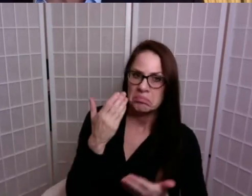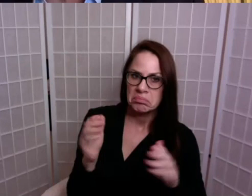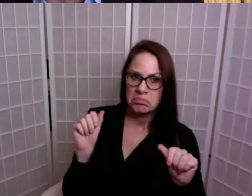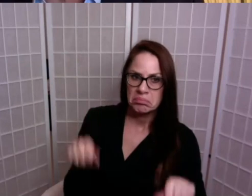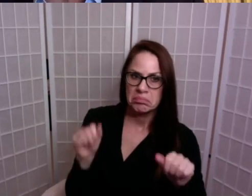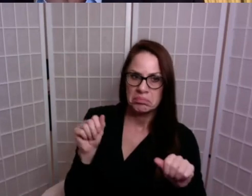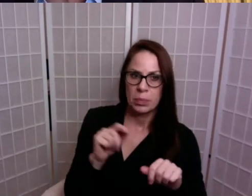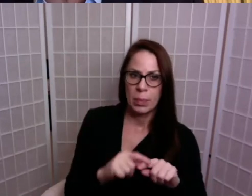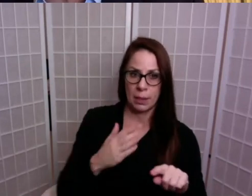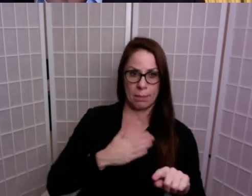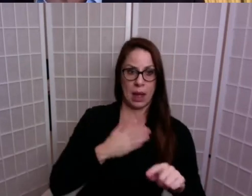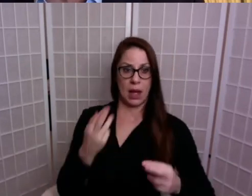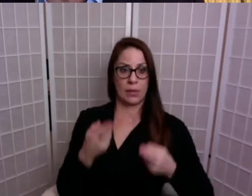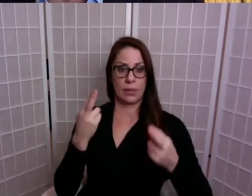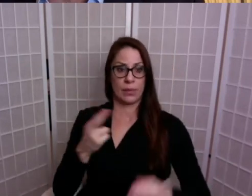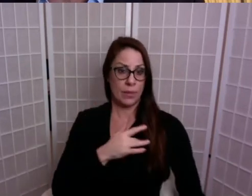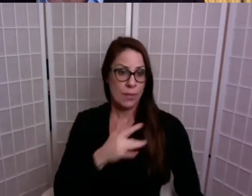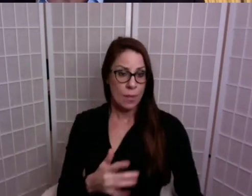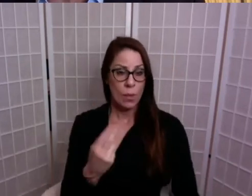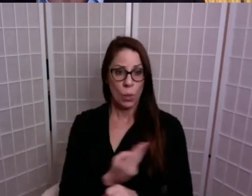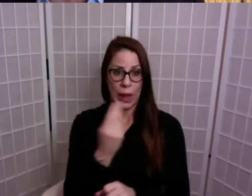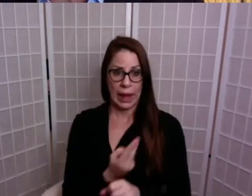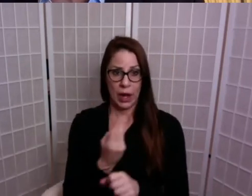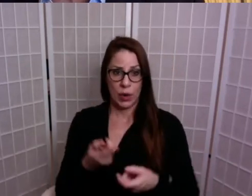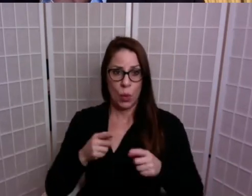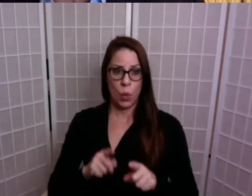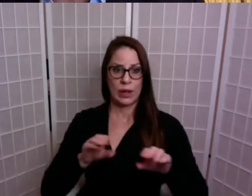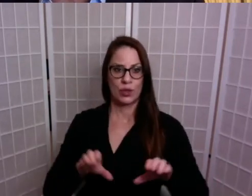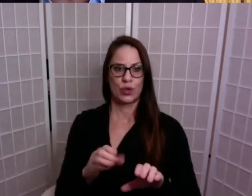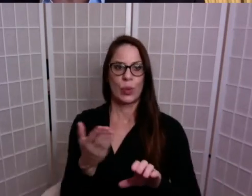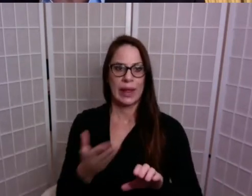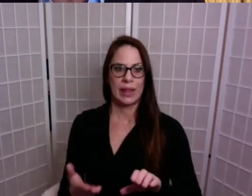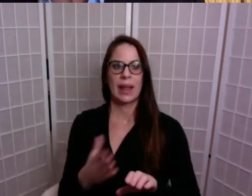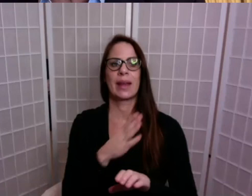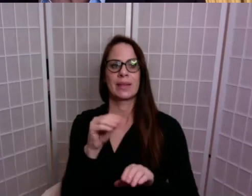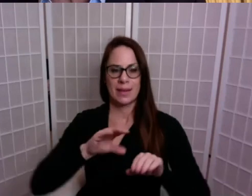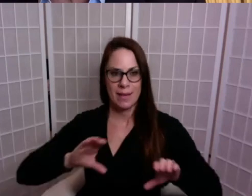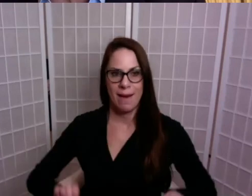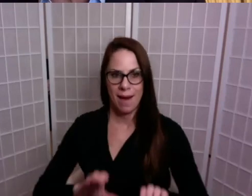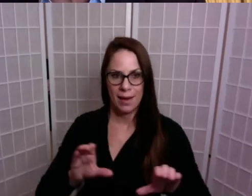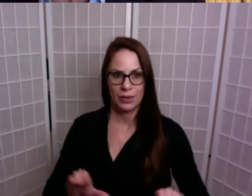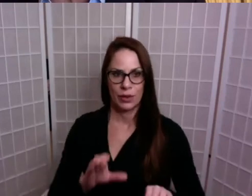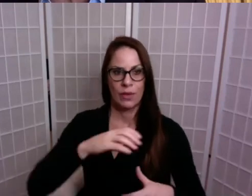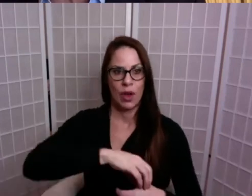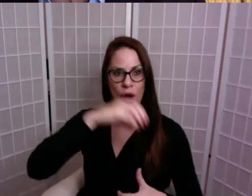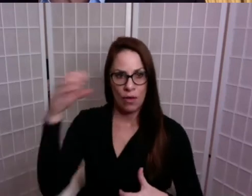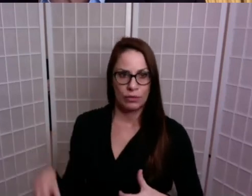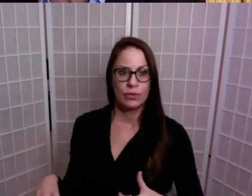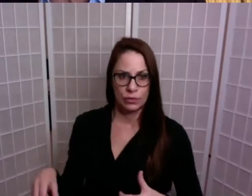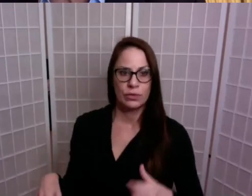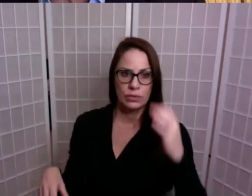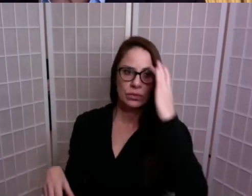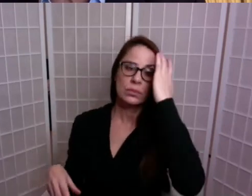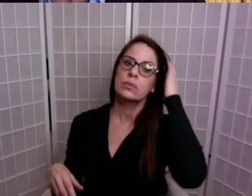generally my recommendation is you wear them when you're doing things and you're active, and you take them off,